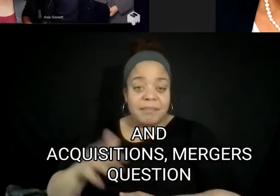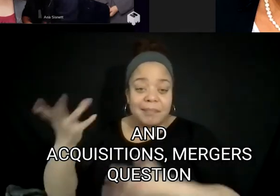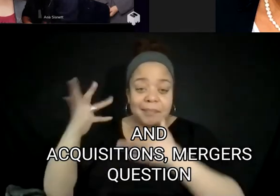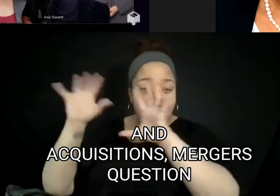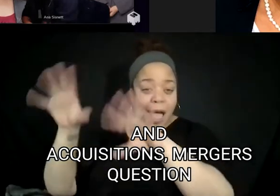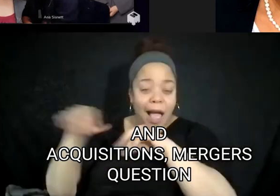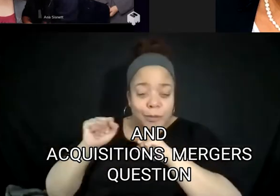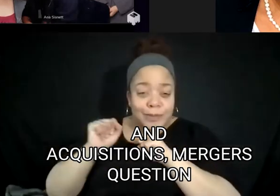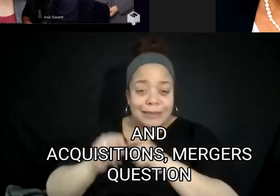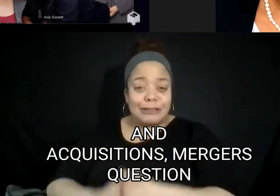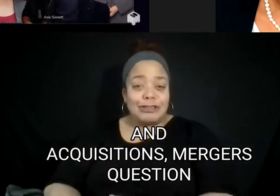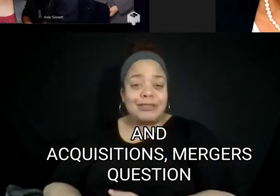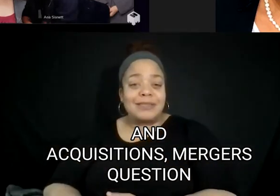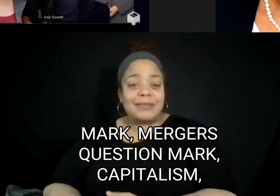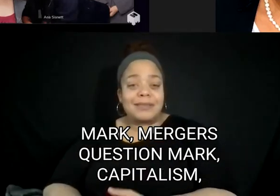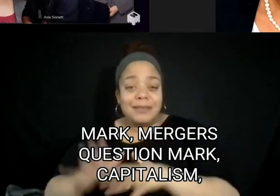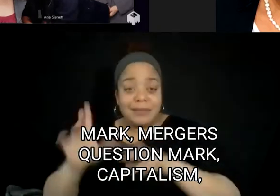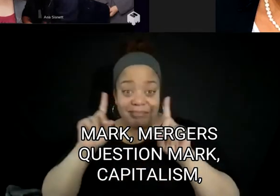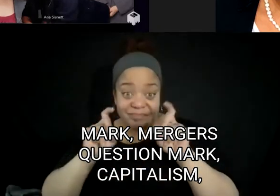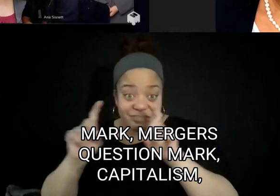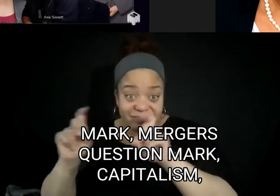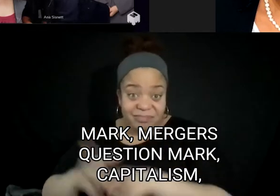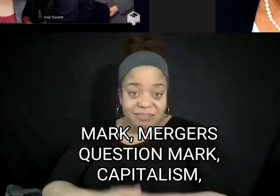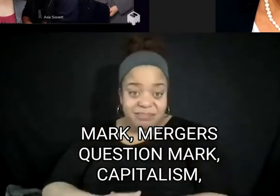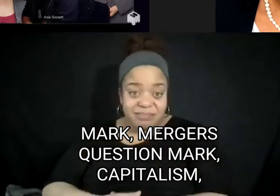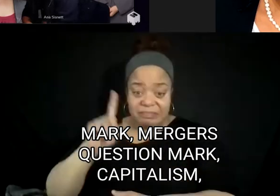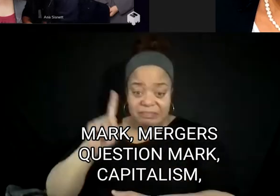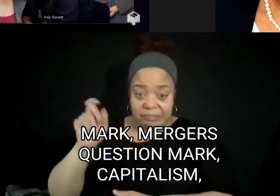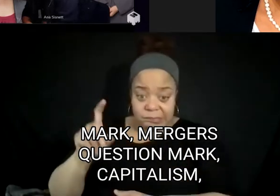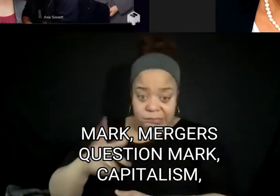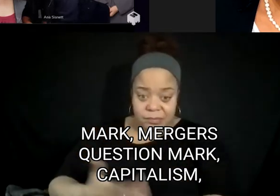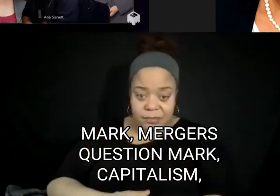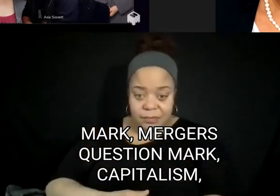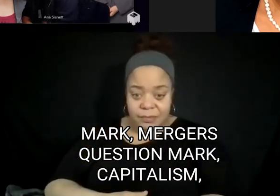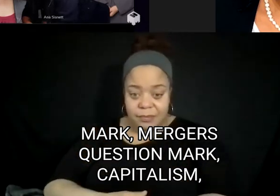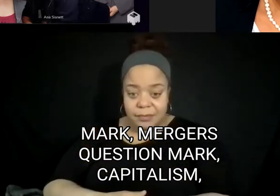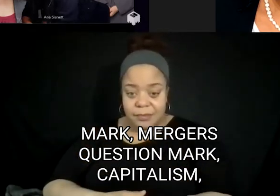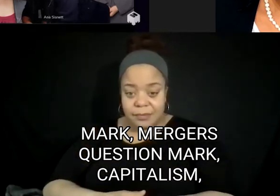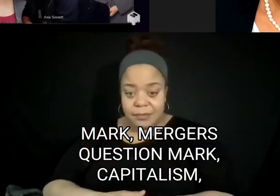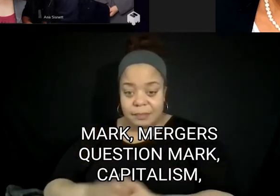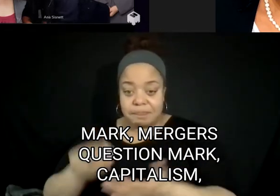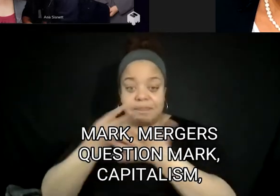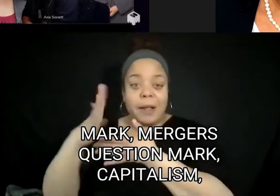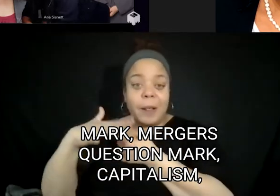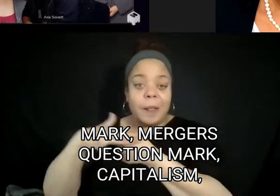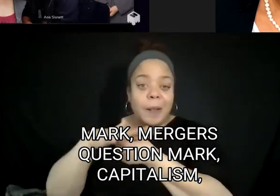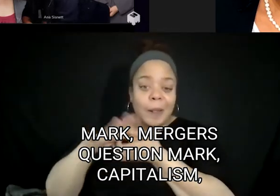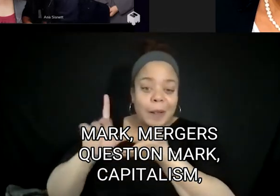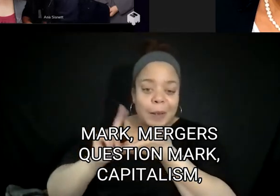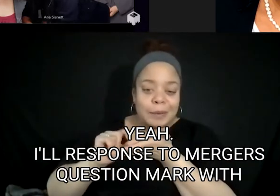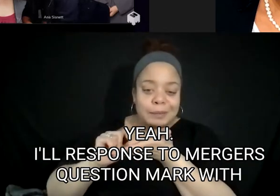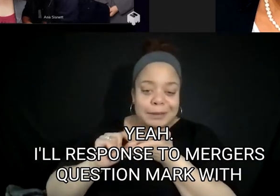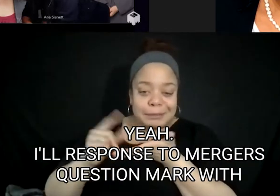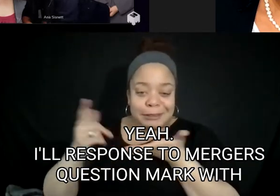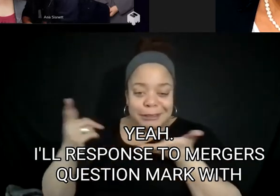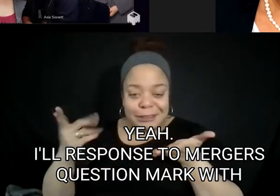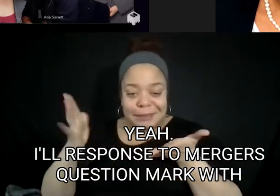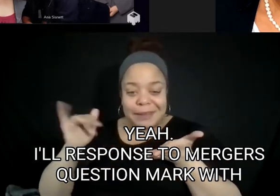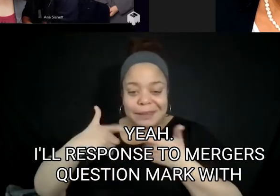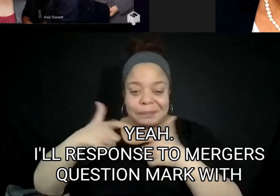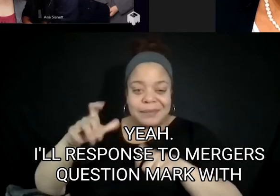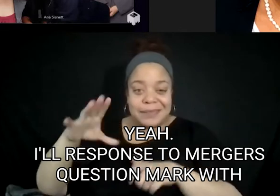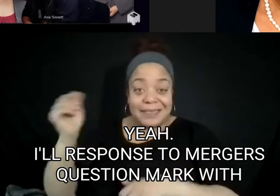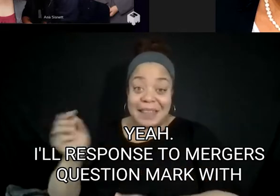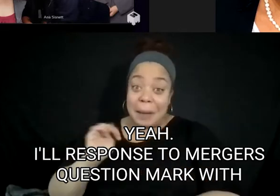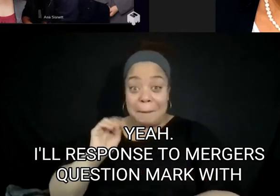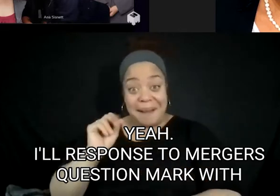I'll respond to mergers, question mark, with mergers, period. Yes, it is. It is mergers. Buying local newspapers, but big city investment firms,